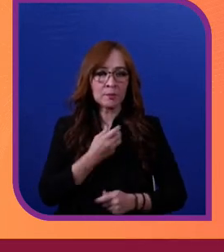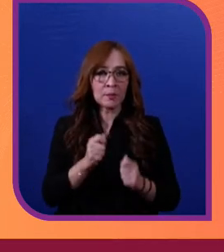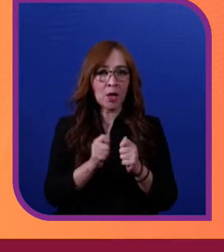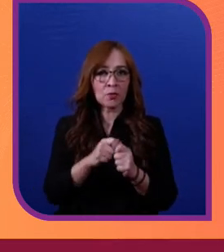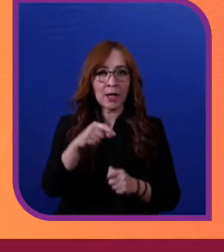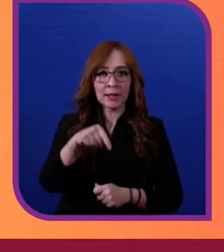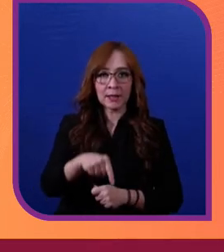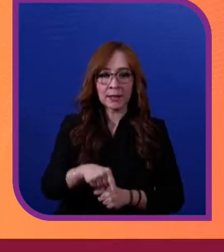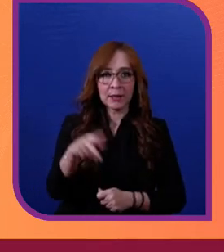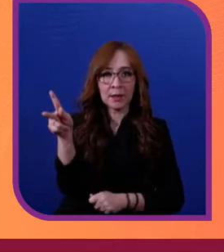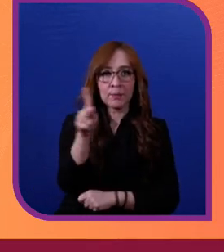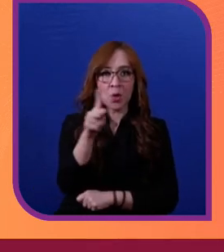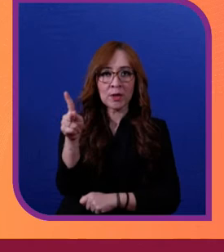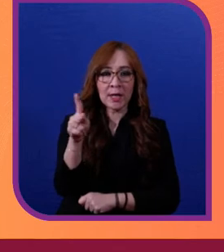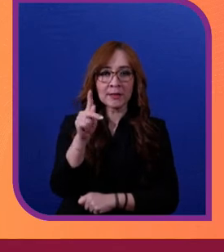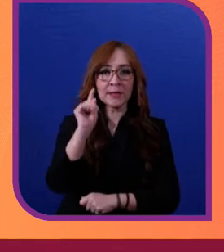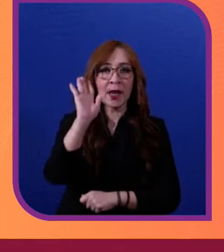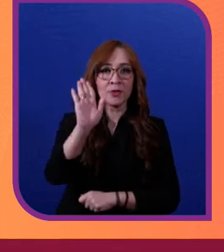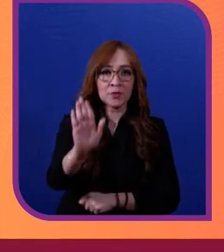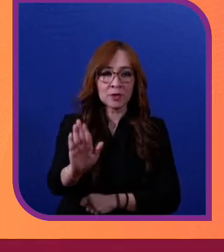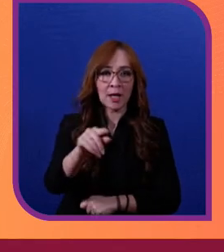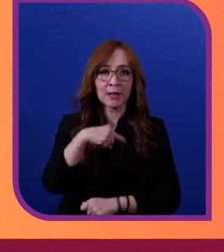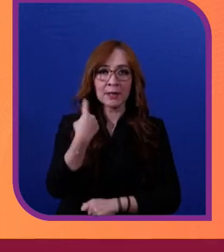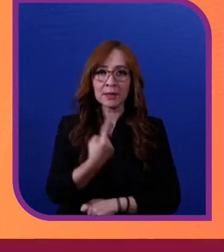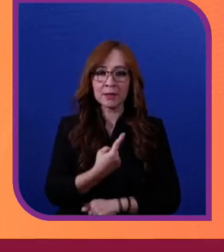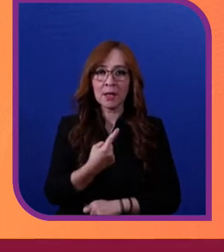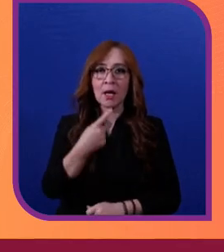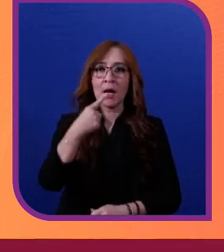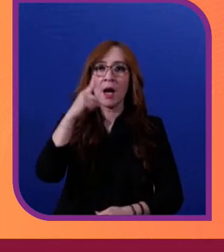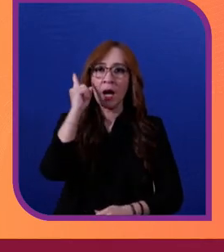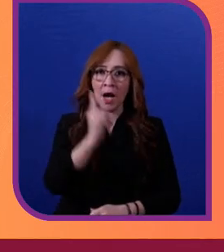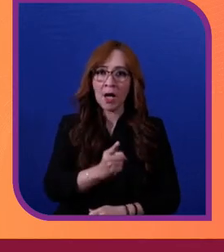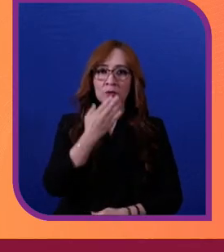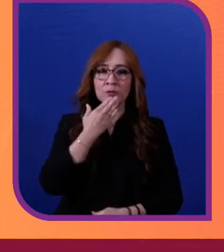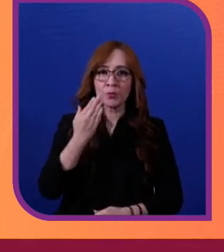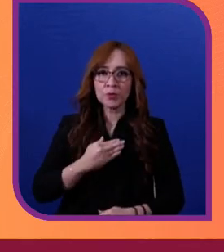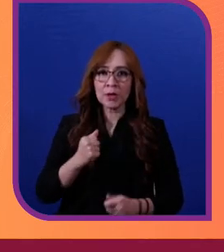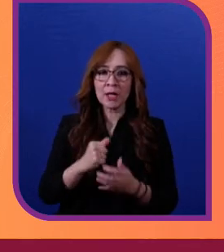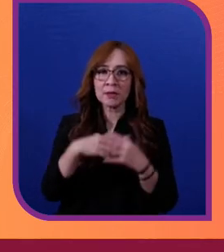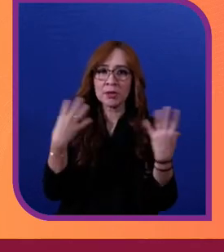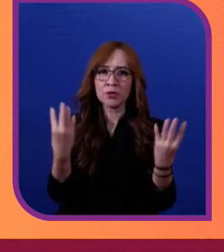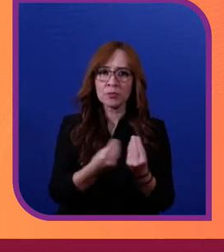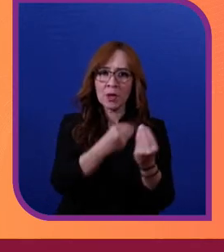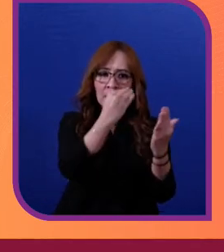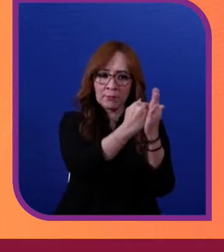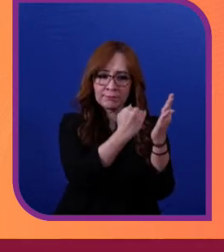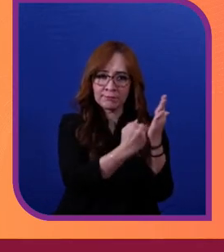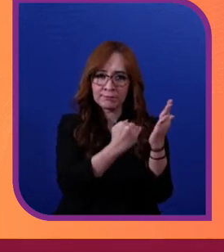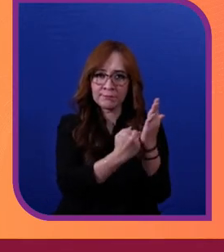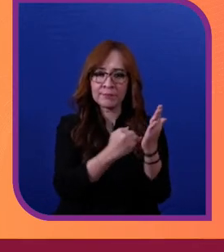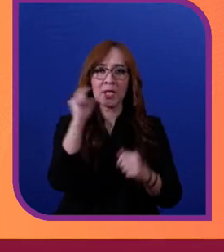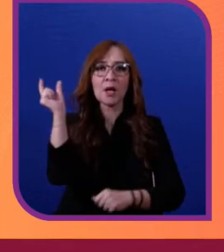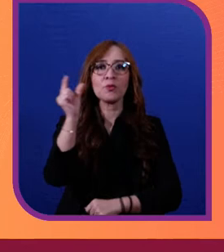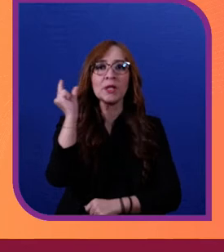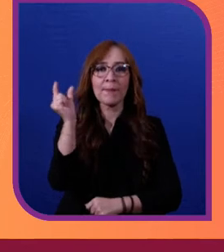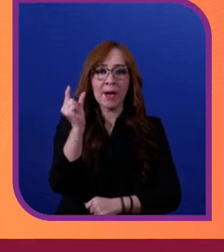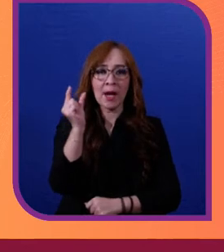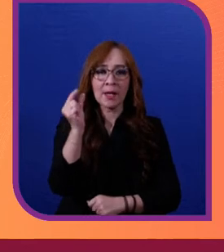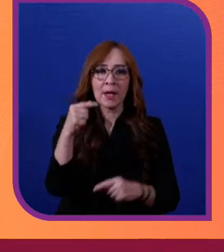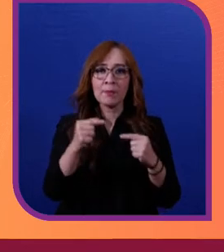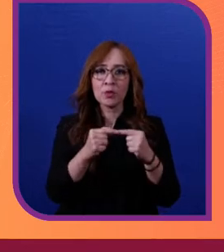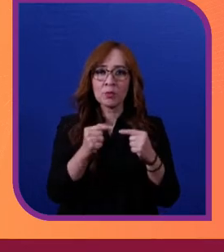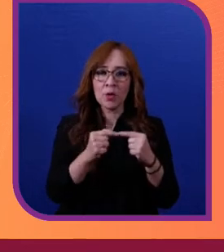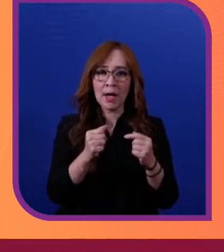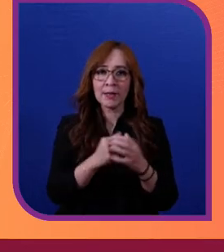manner we need to have seven set of priorities in terms of the designer's speaker note all the sectors